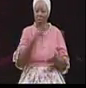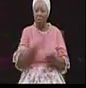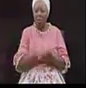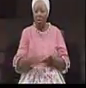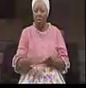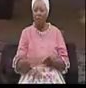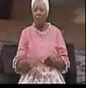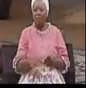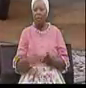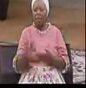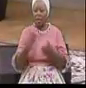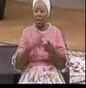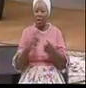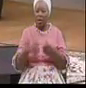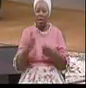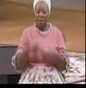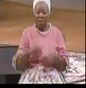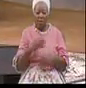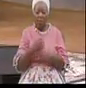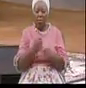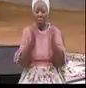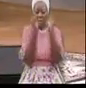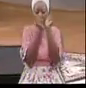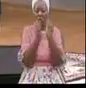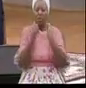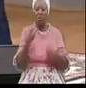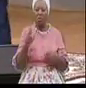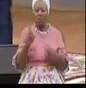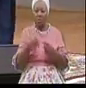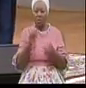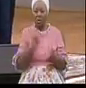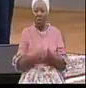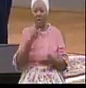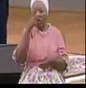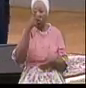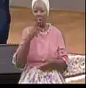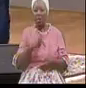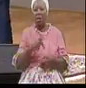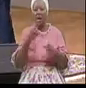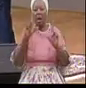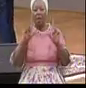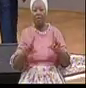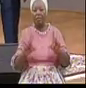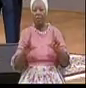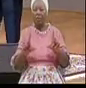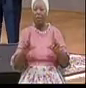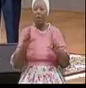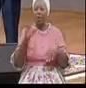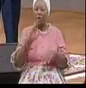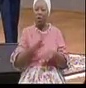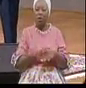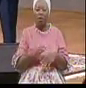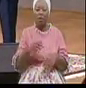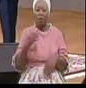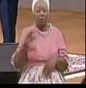unclean, and they pin you down to that kindergarten level of understanding. He says